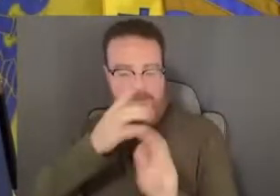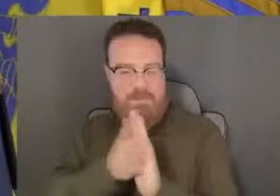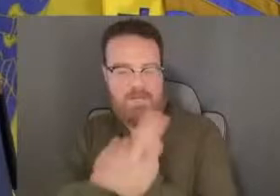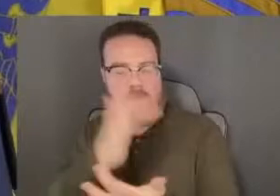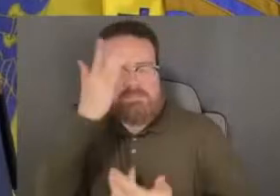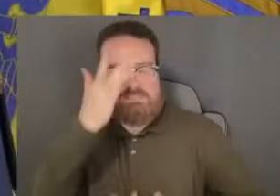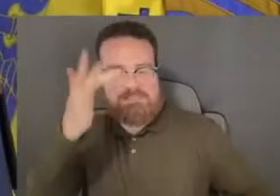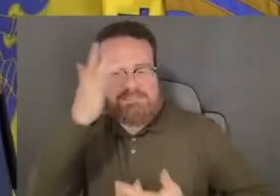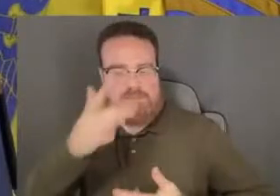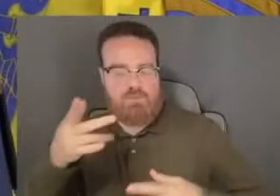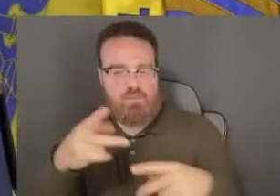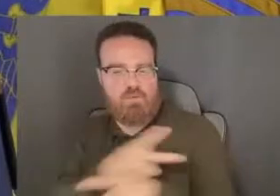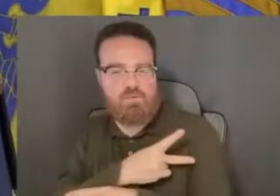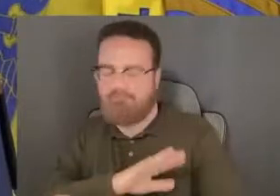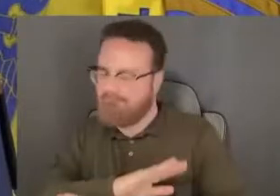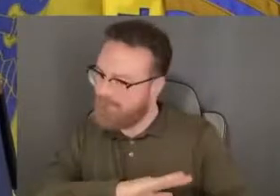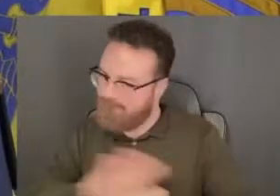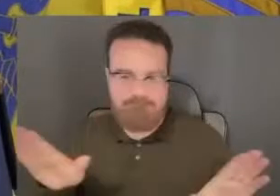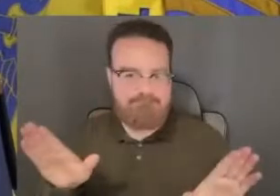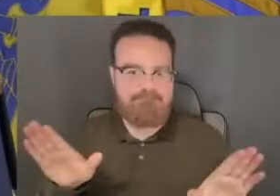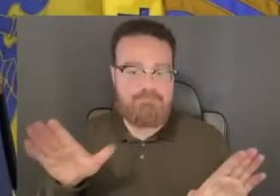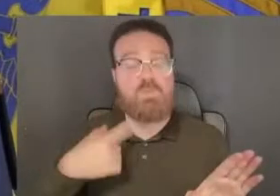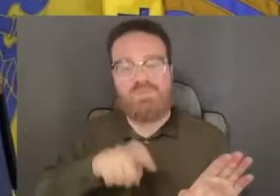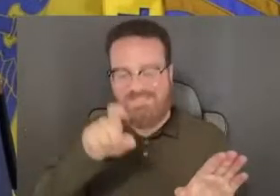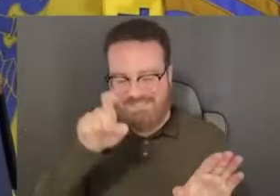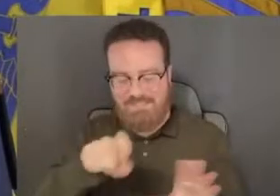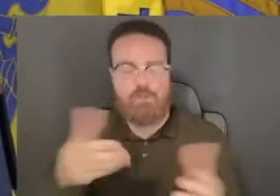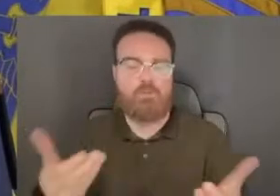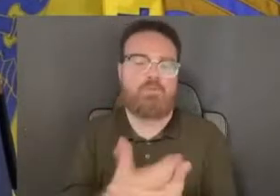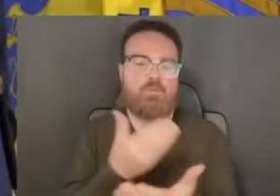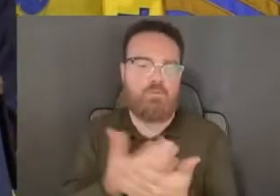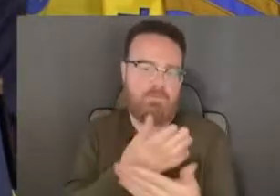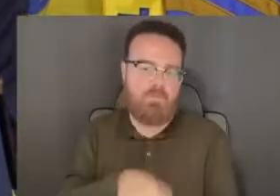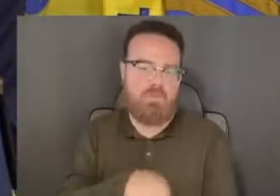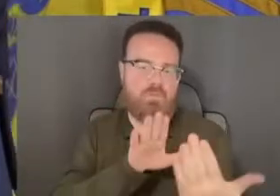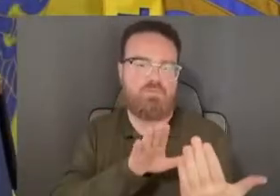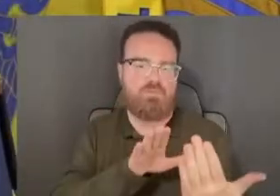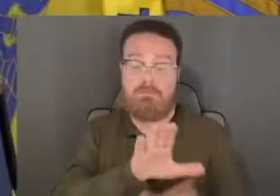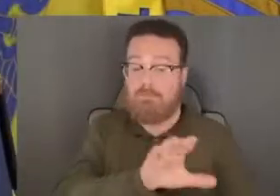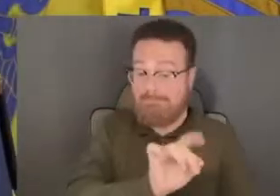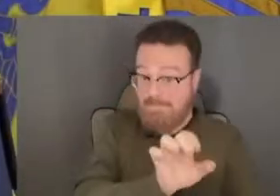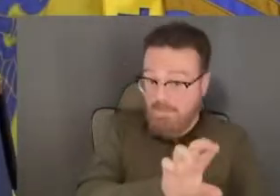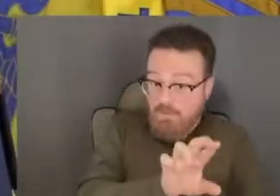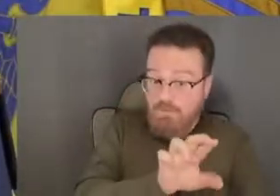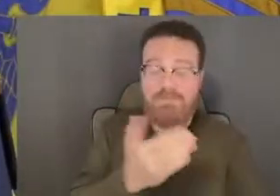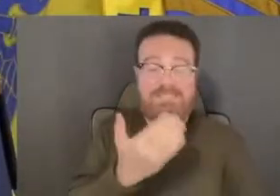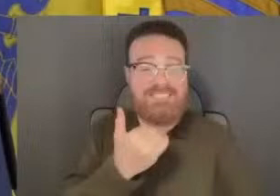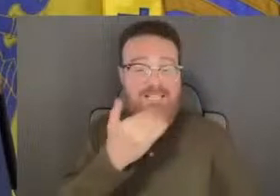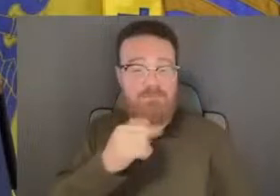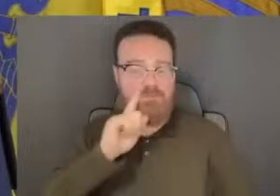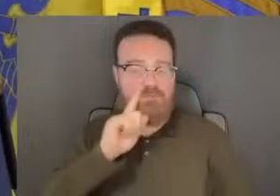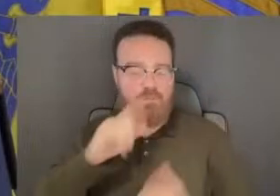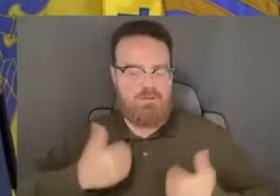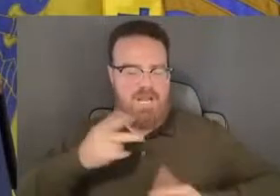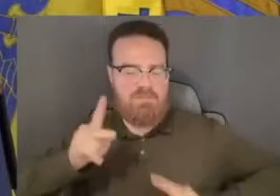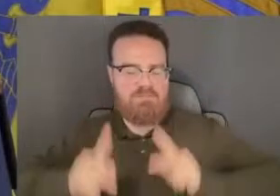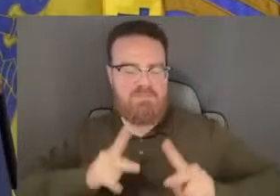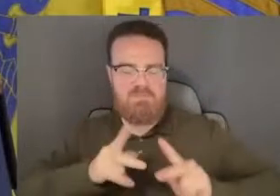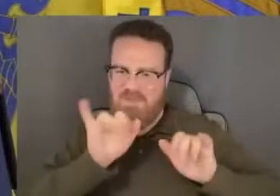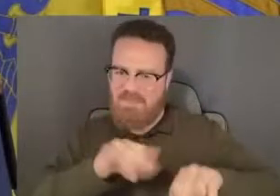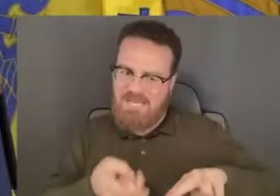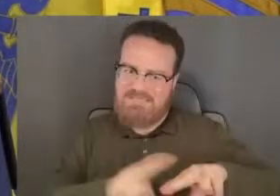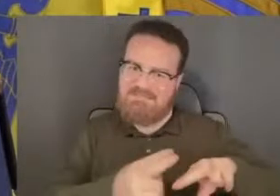approaches. Cancer and diabetes in young people is going up at an alarming rate, and nobody seems to know